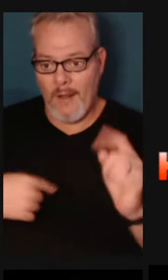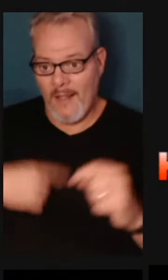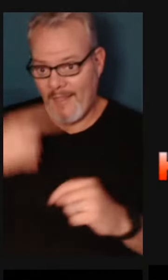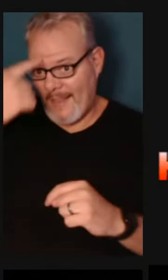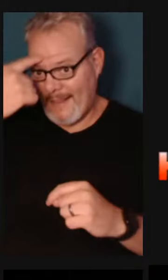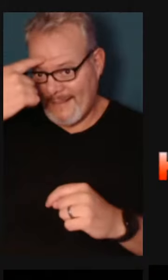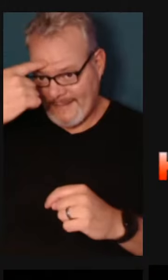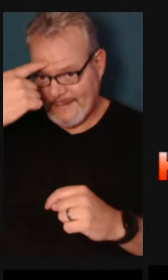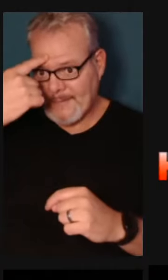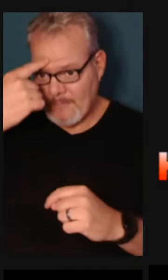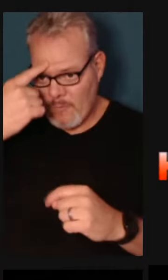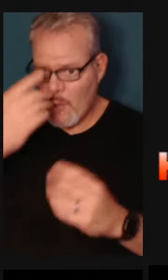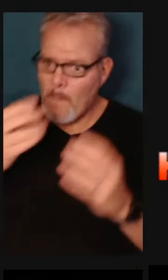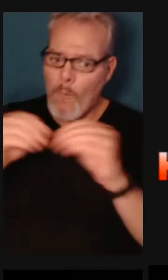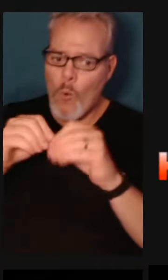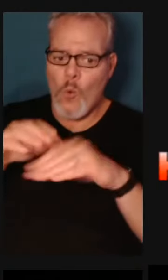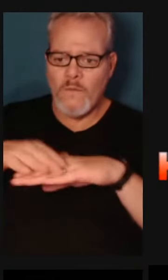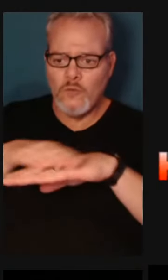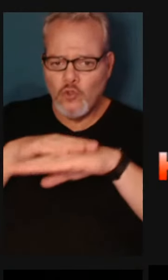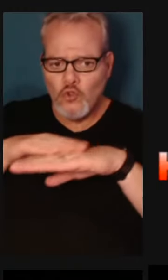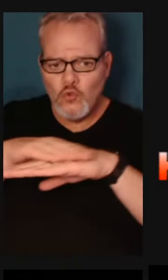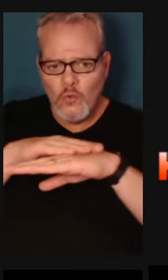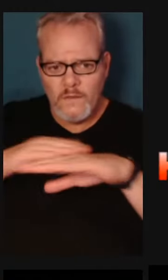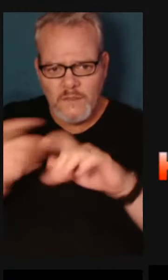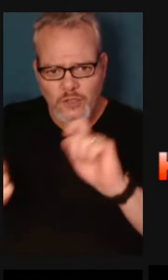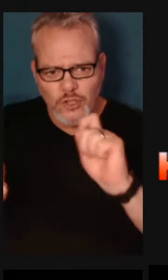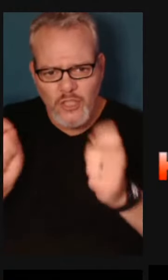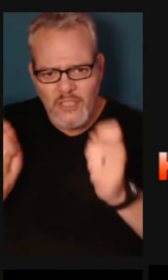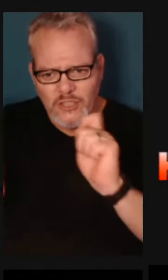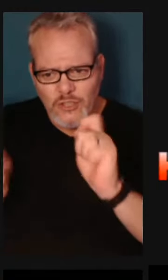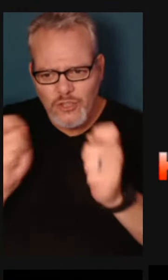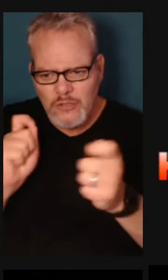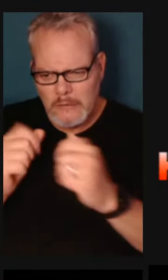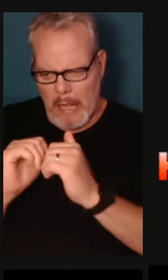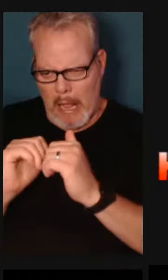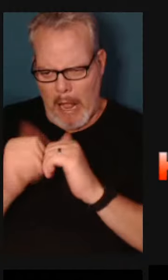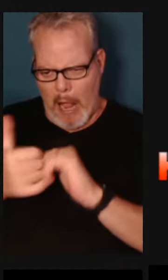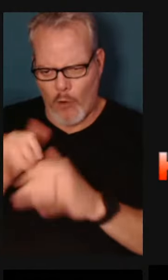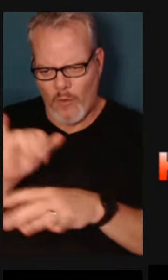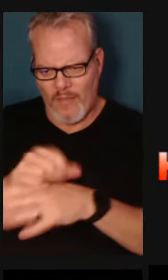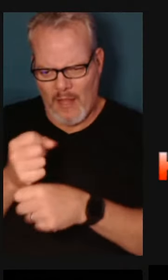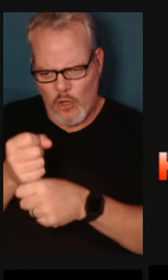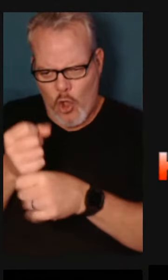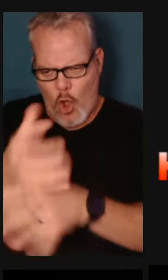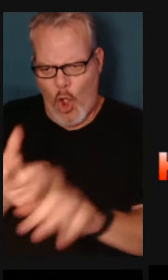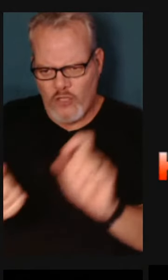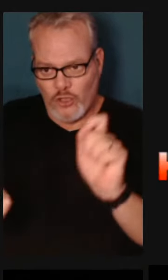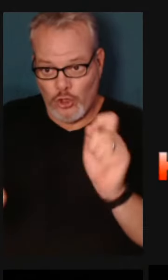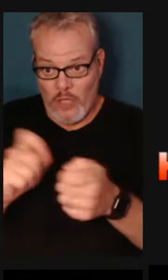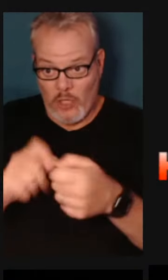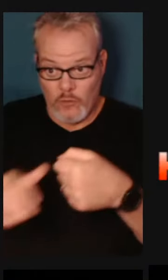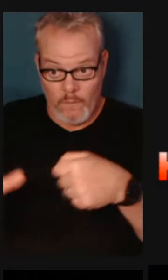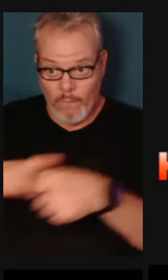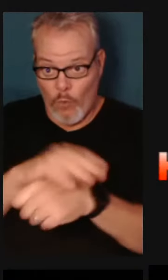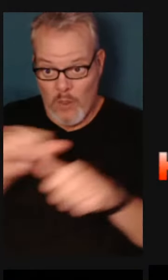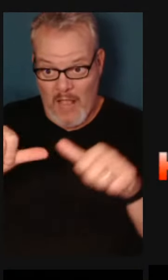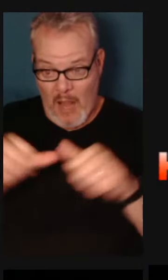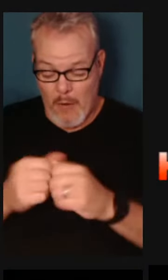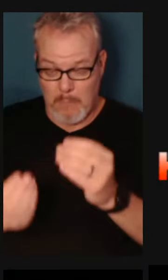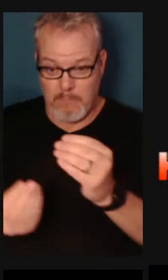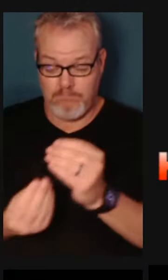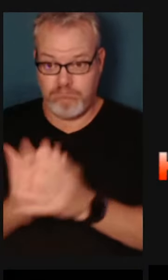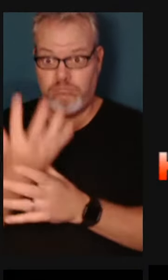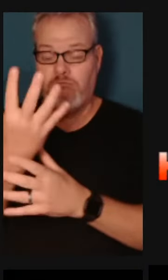of surface changes, and so how could those change? Could all that area blow out and make one giant hole? That